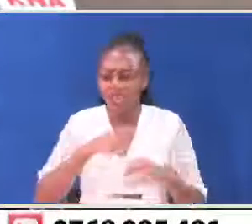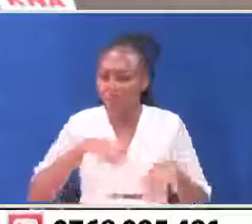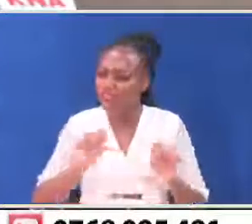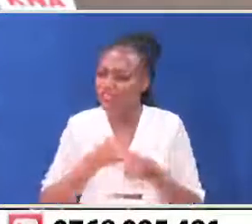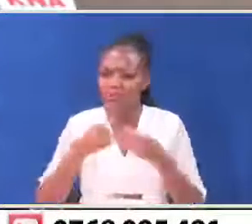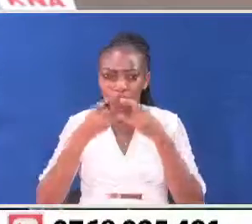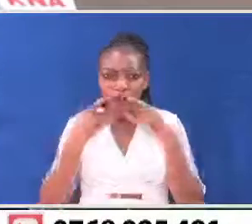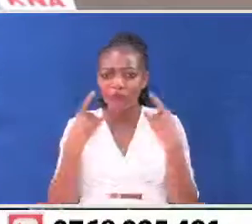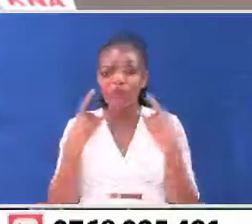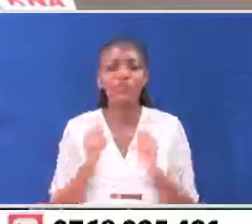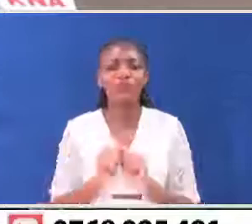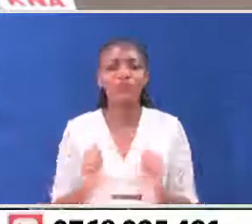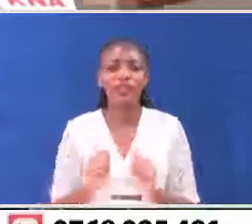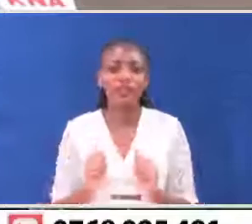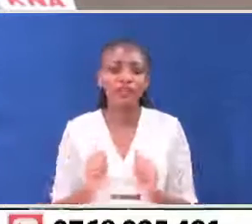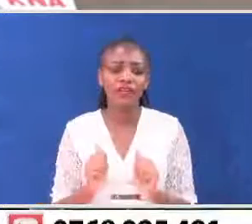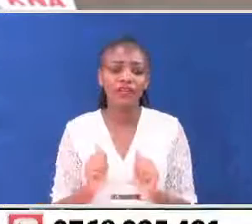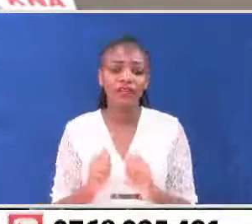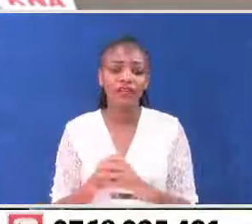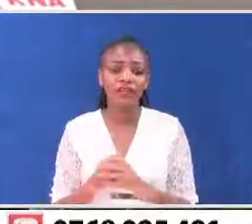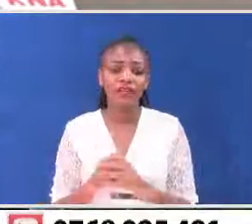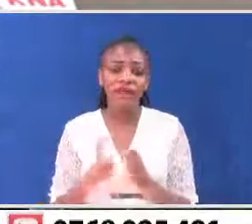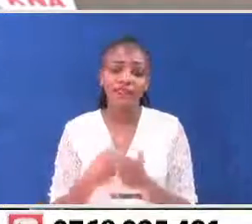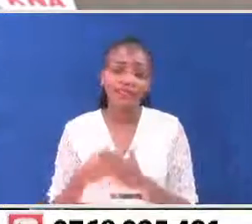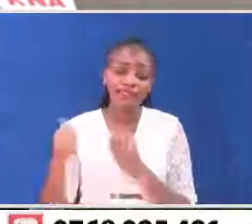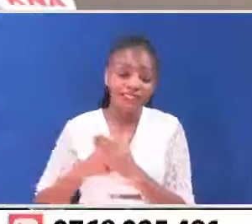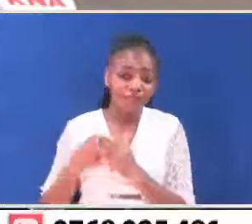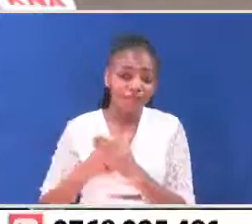wear the masks as they should be worn. The battle